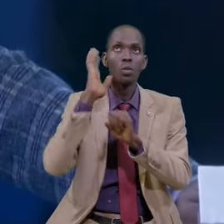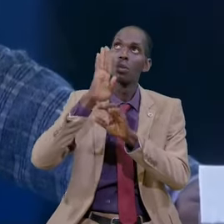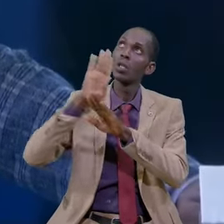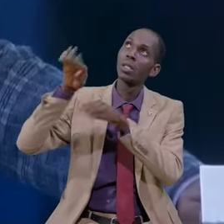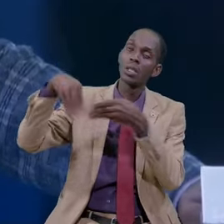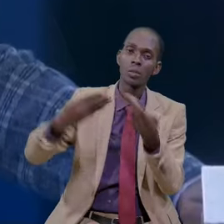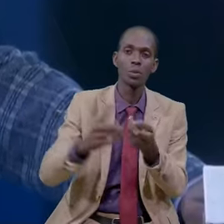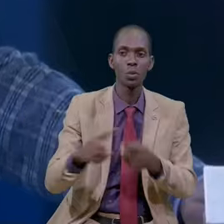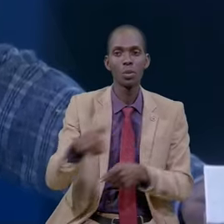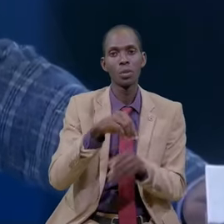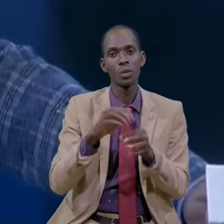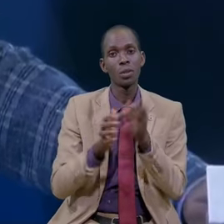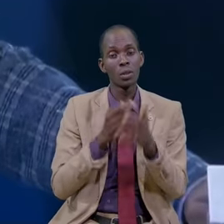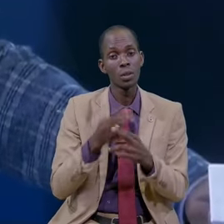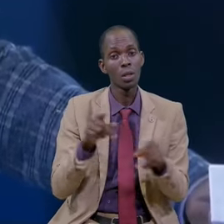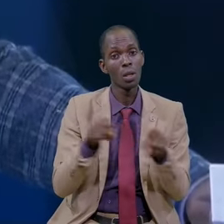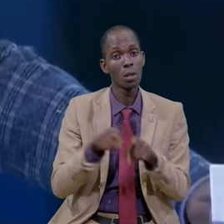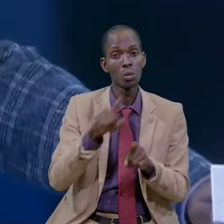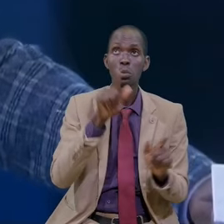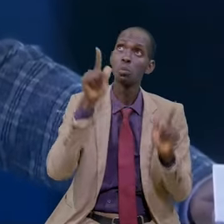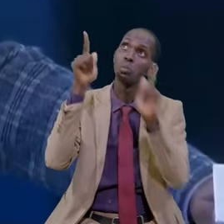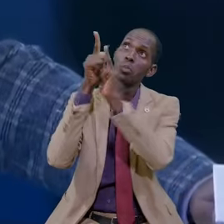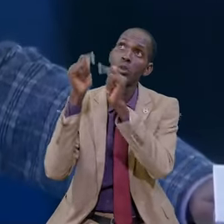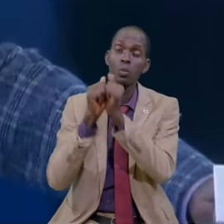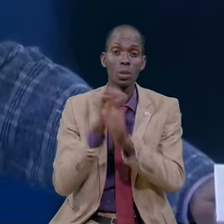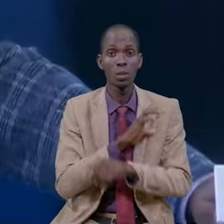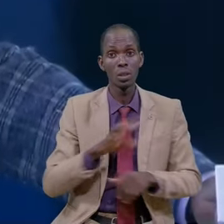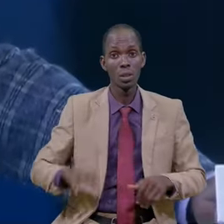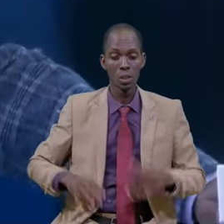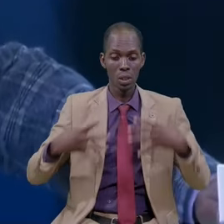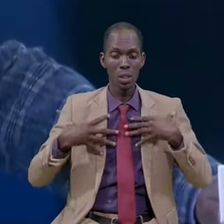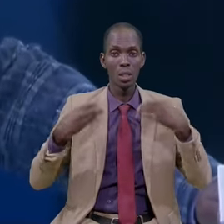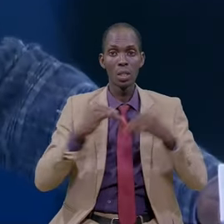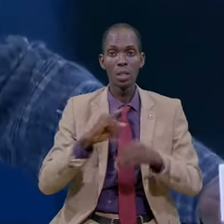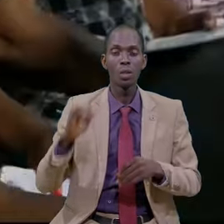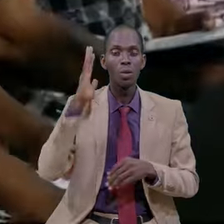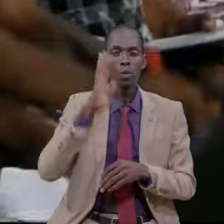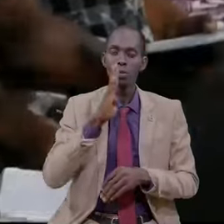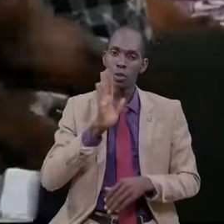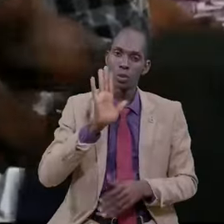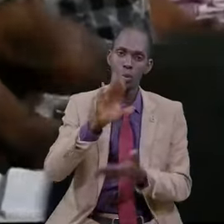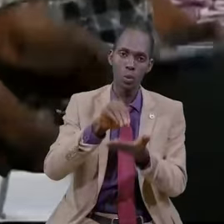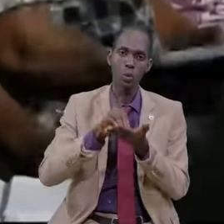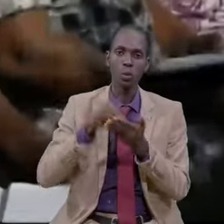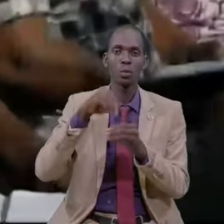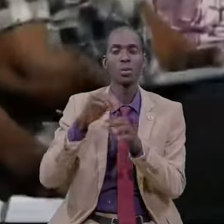of as we come to Christ tonight healing will be your